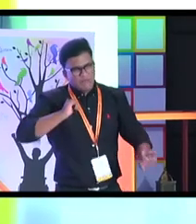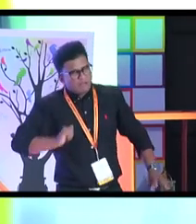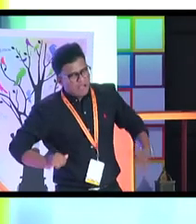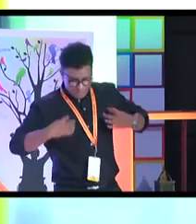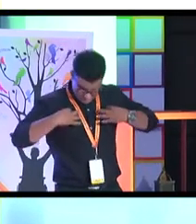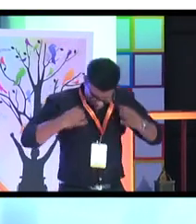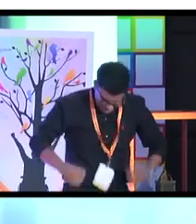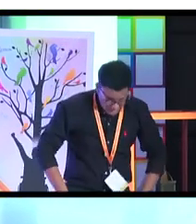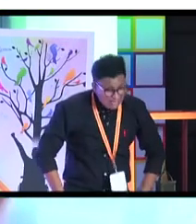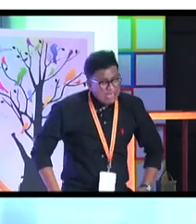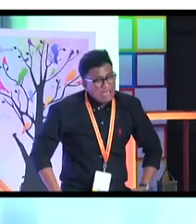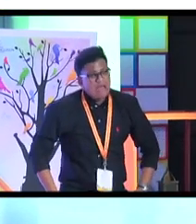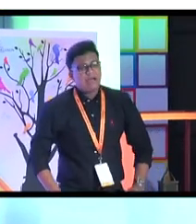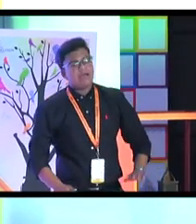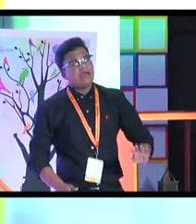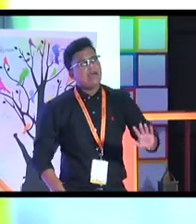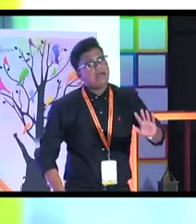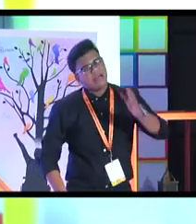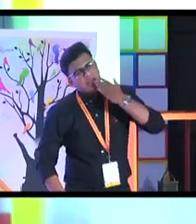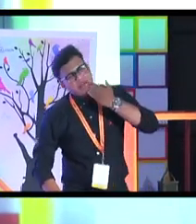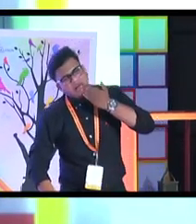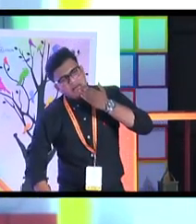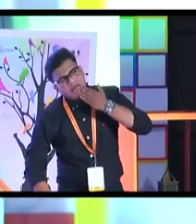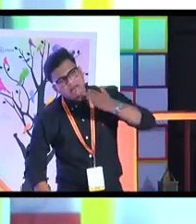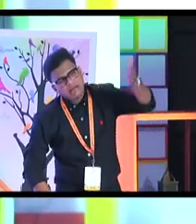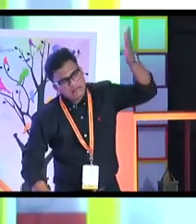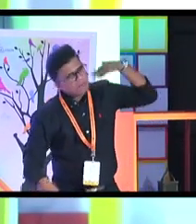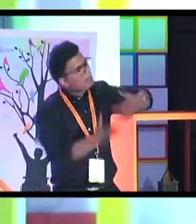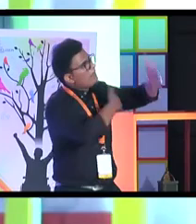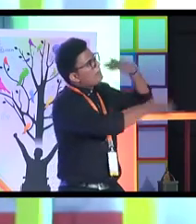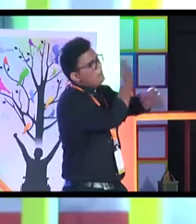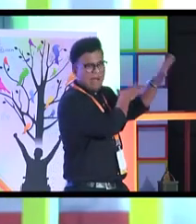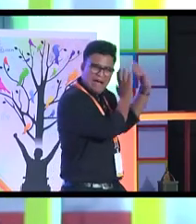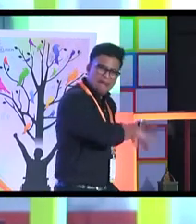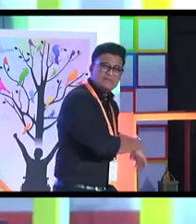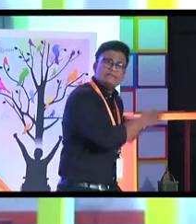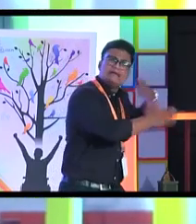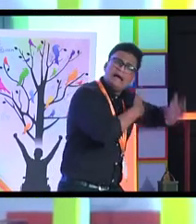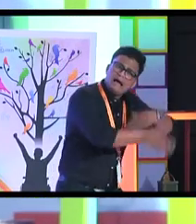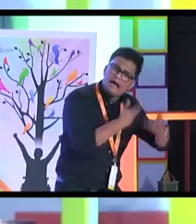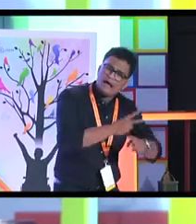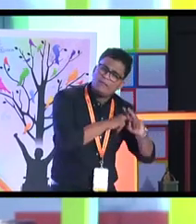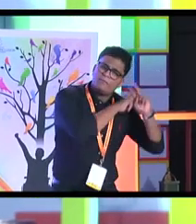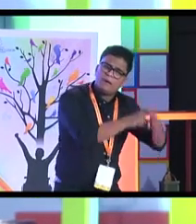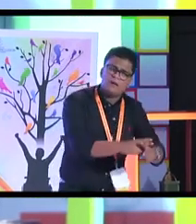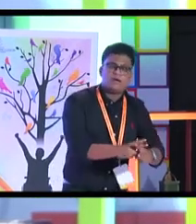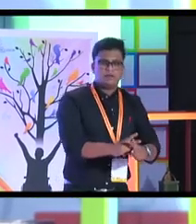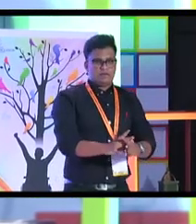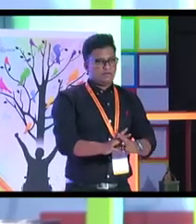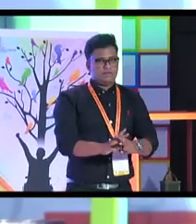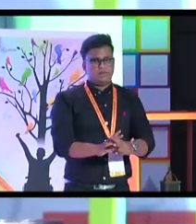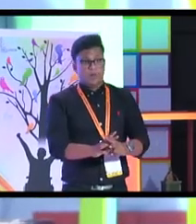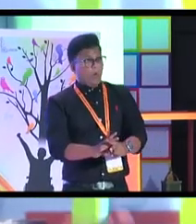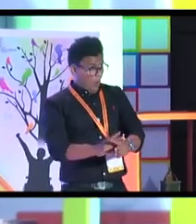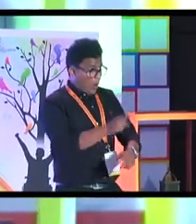clothing was there generations. It's going to be there for generations. So that's nothing new.